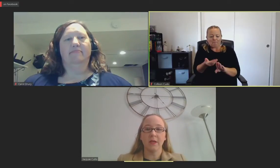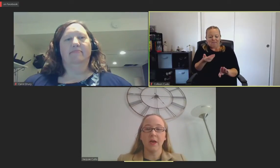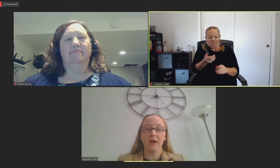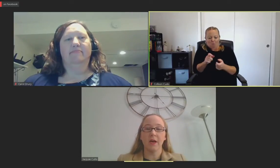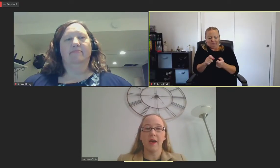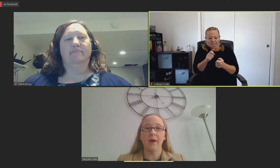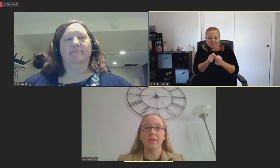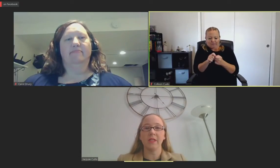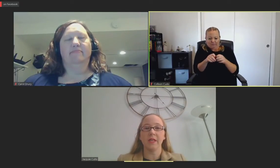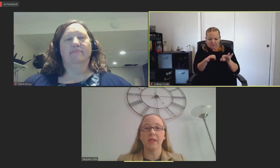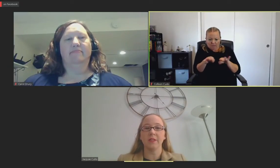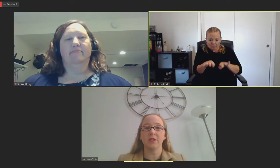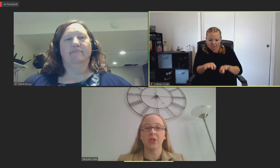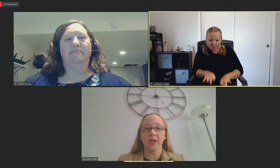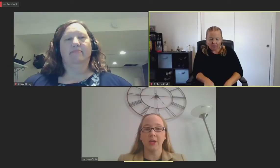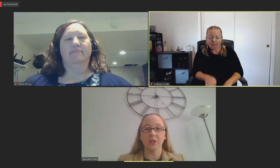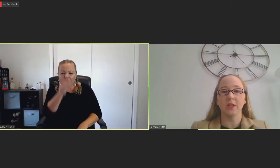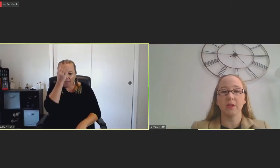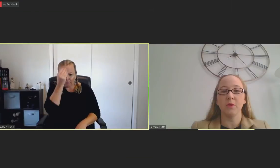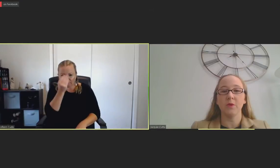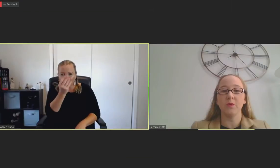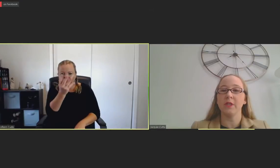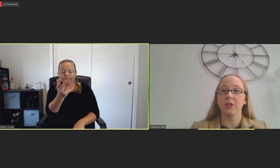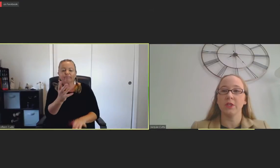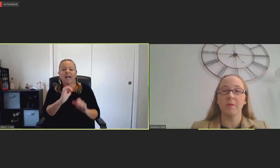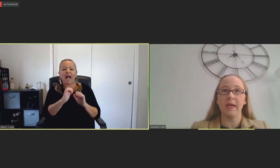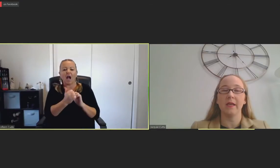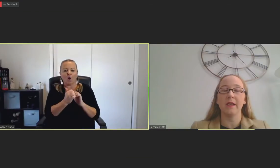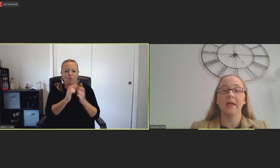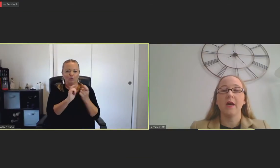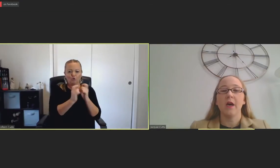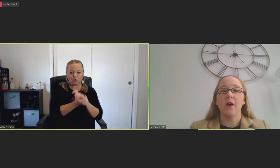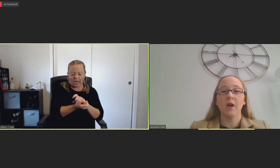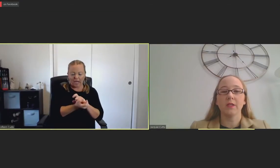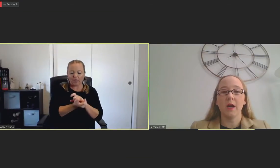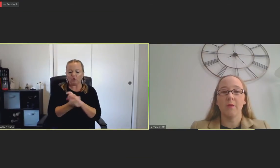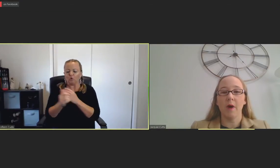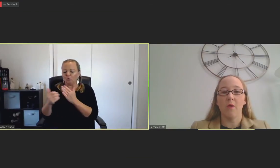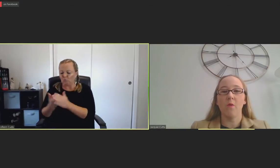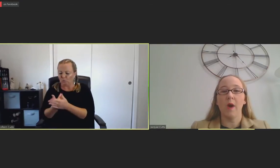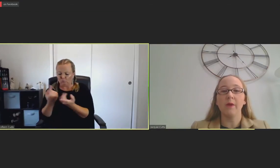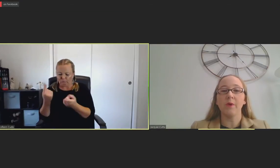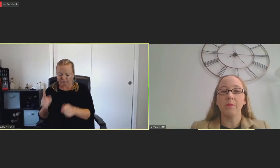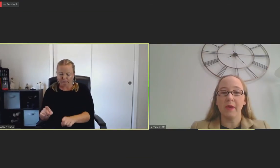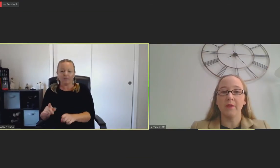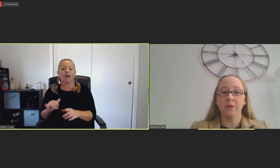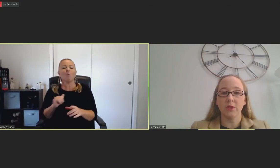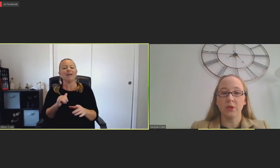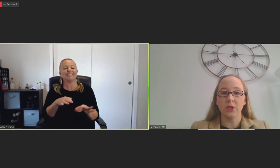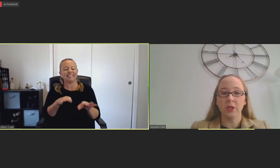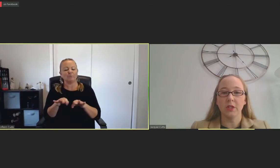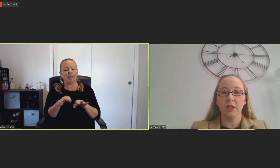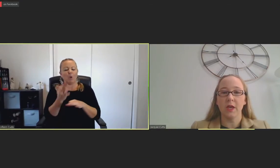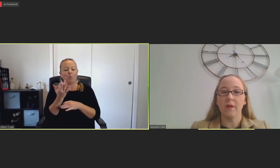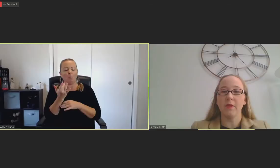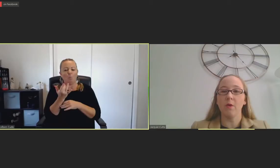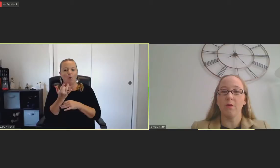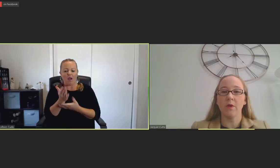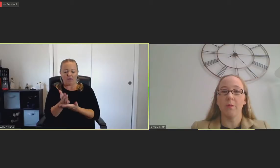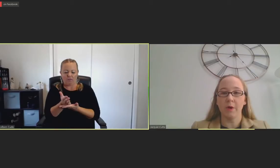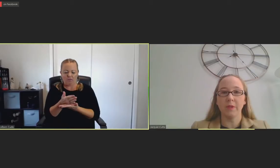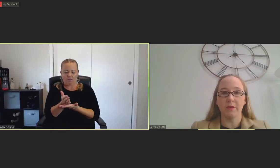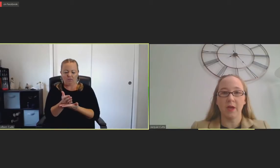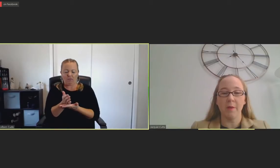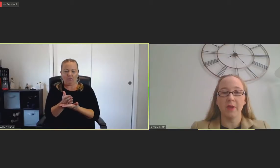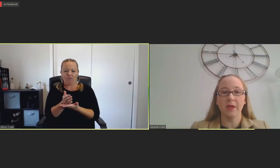specifics of how the data has changed and some new additions we made, I want to talk about why we made those changes and the